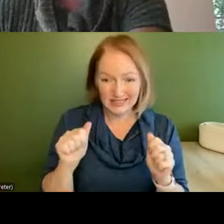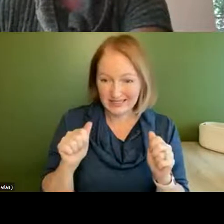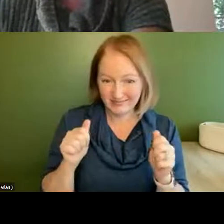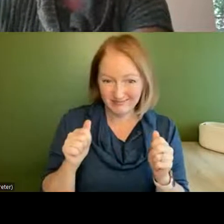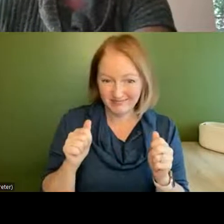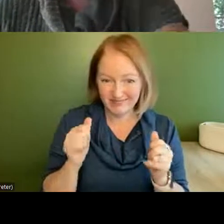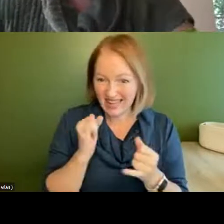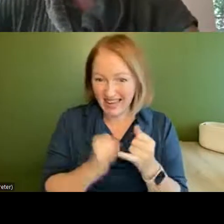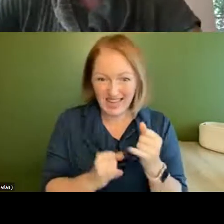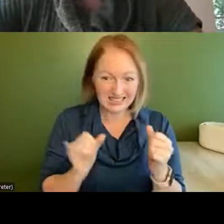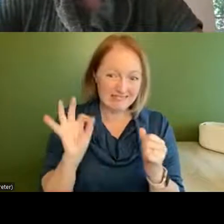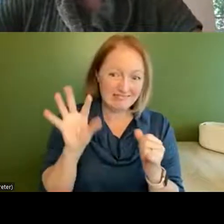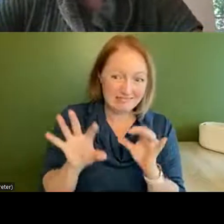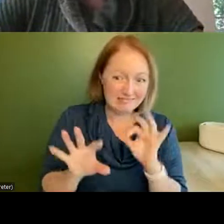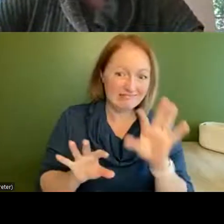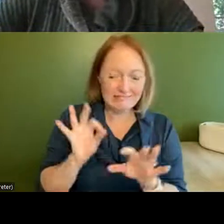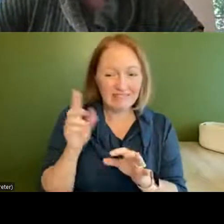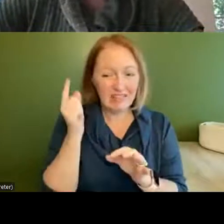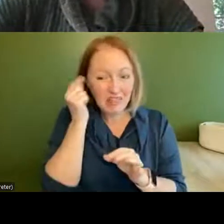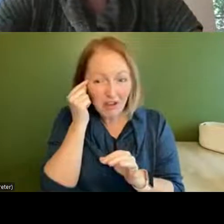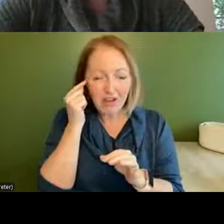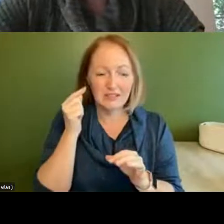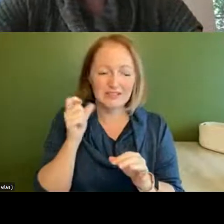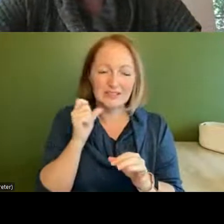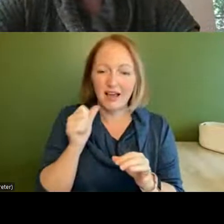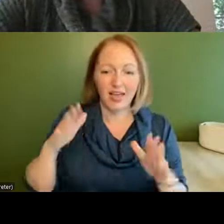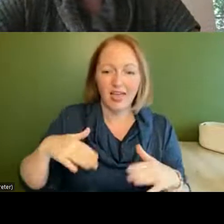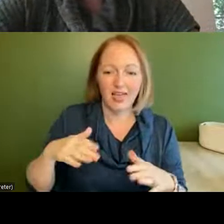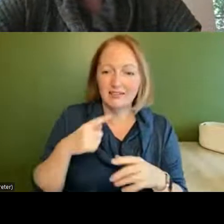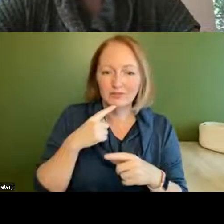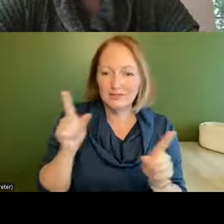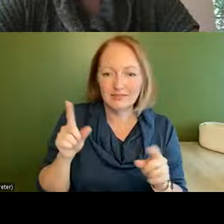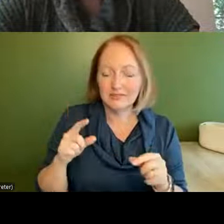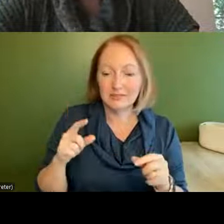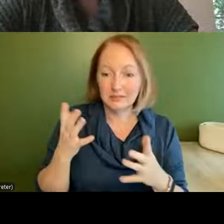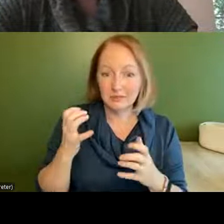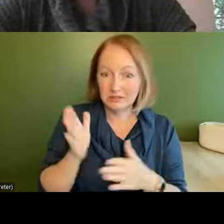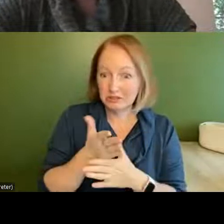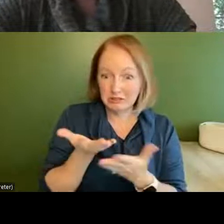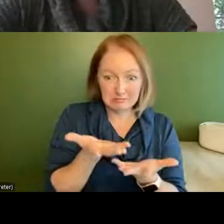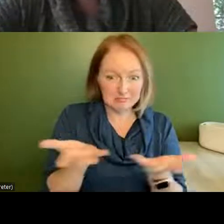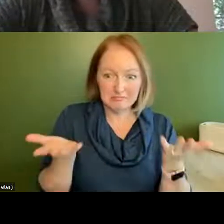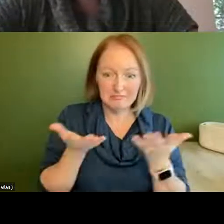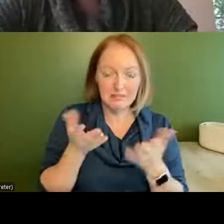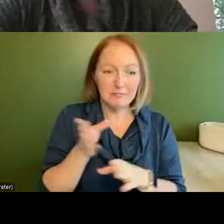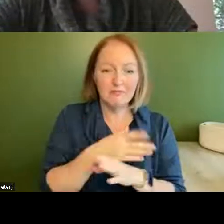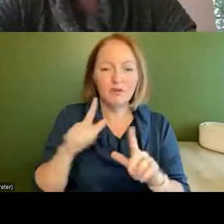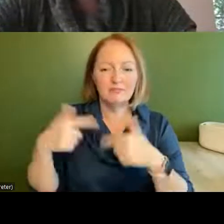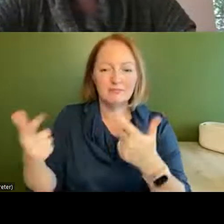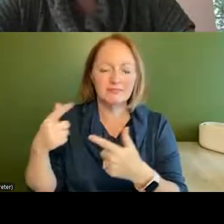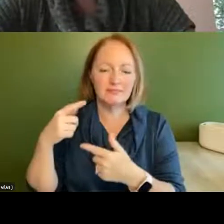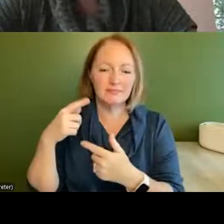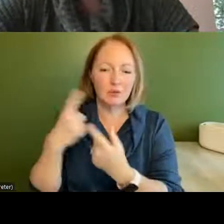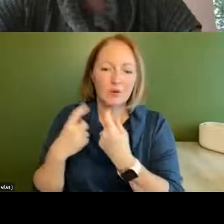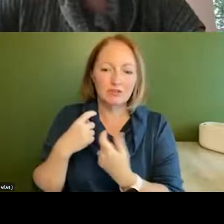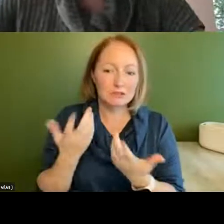kind of last thoughts that you didn't get to speak to earlier that you'd like to share before we open it up